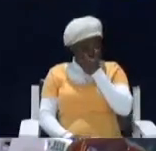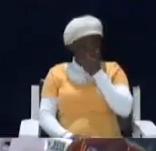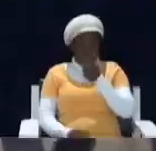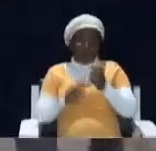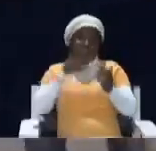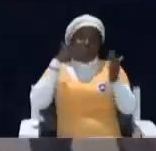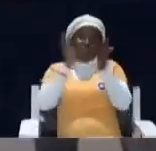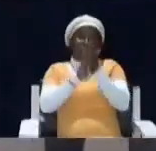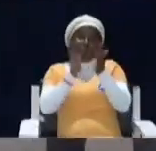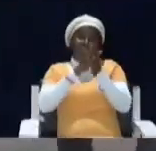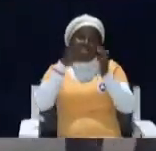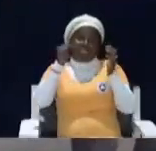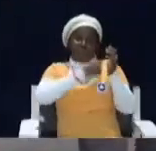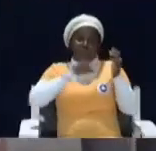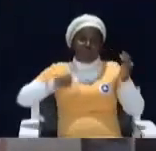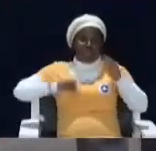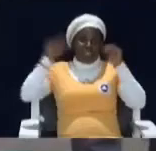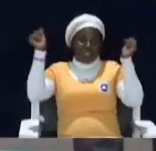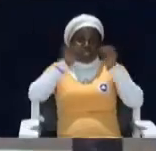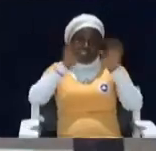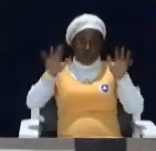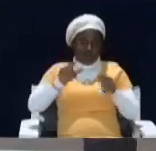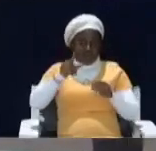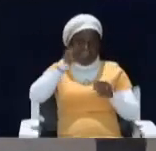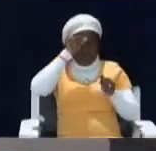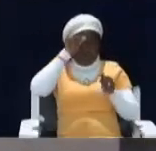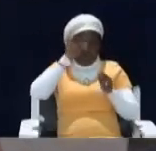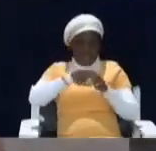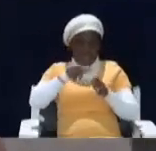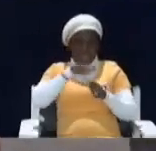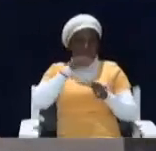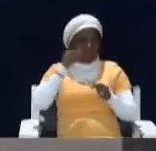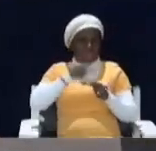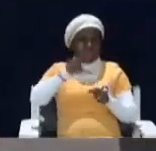Praise the Lord. Our name is Mr. and Mrs. Lalein.